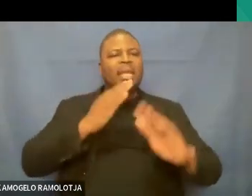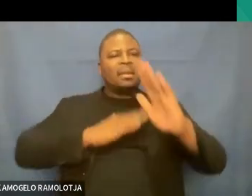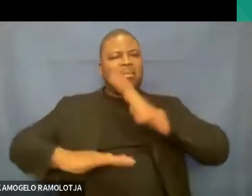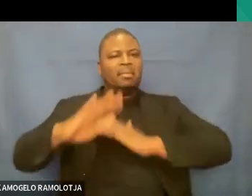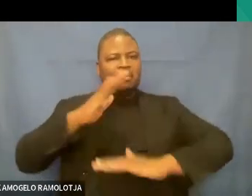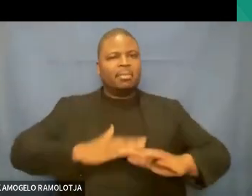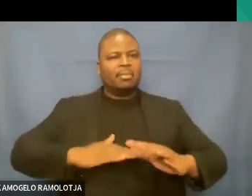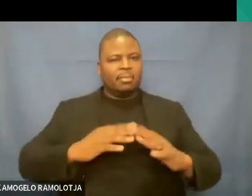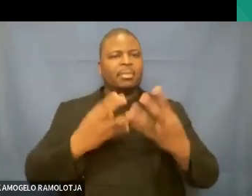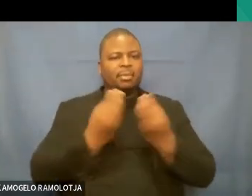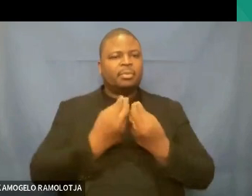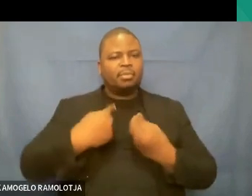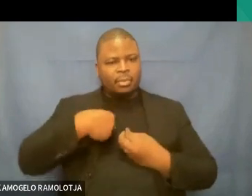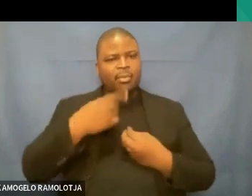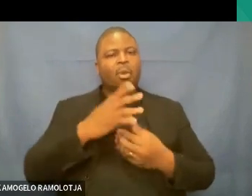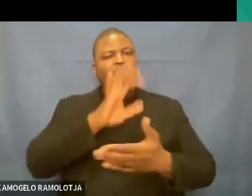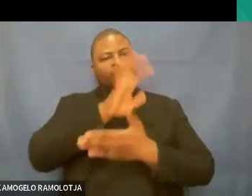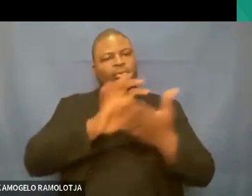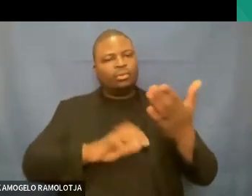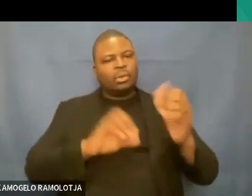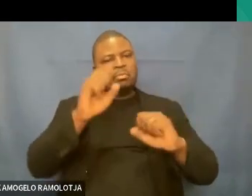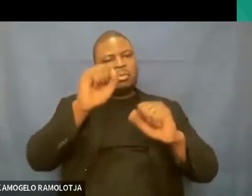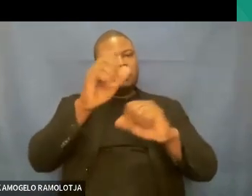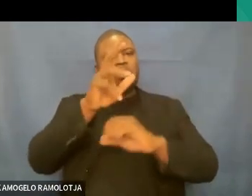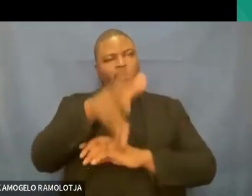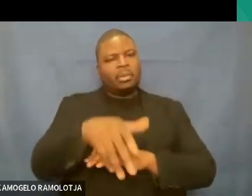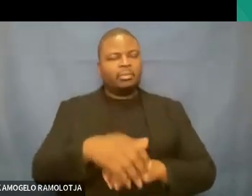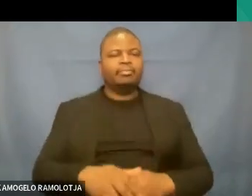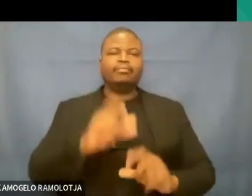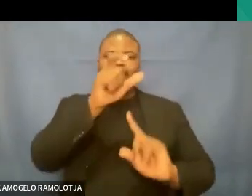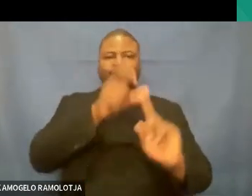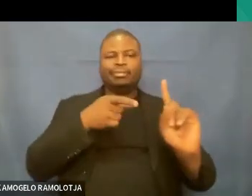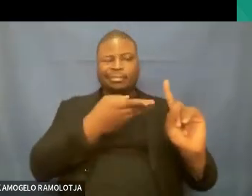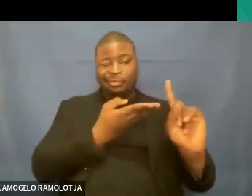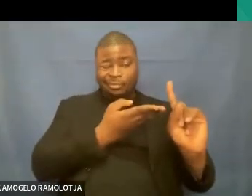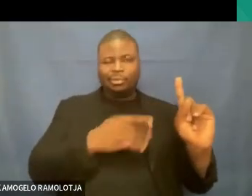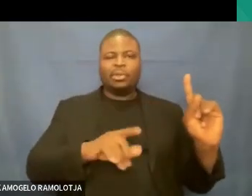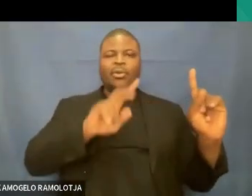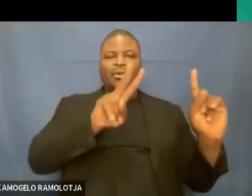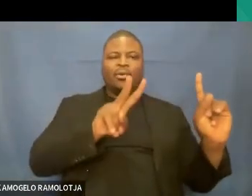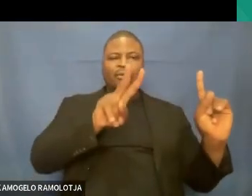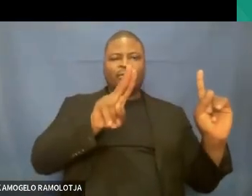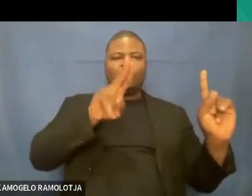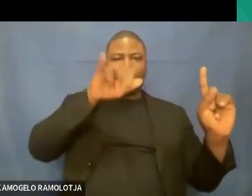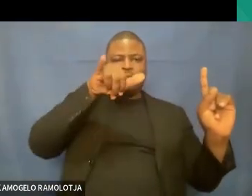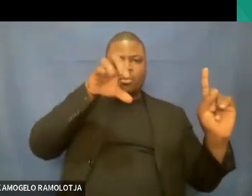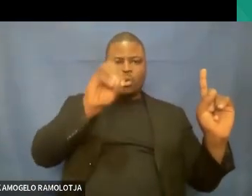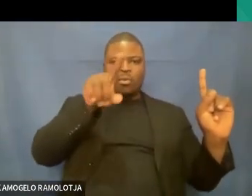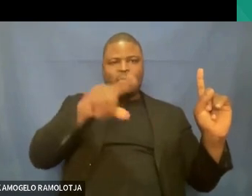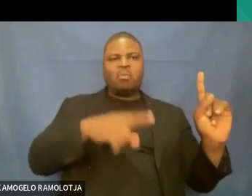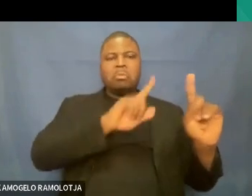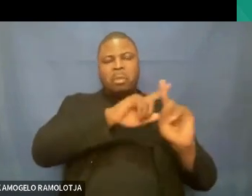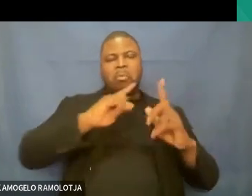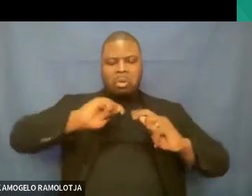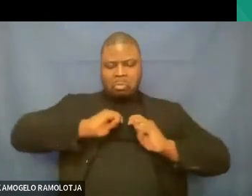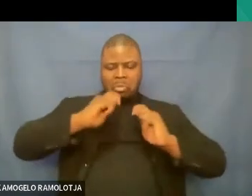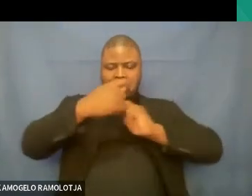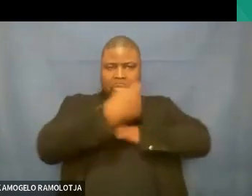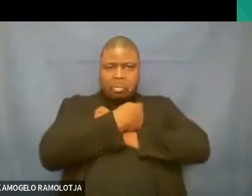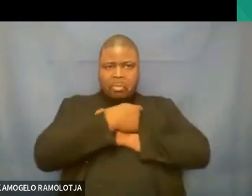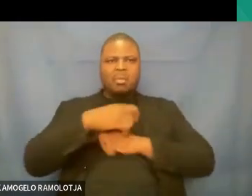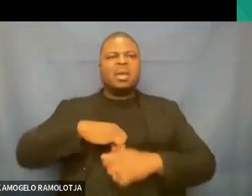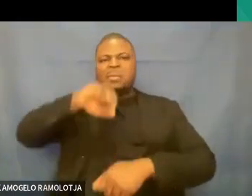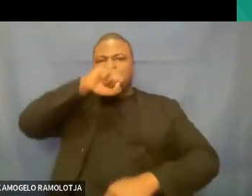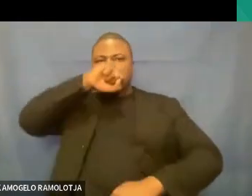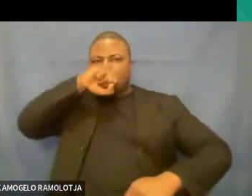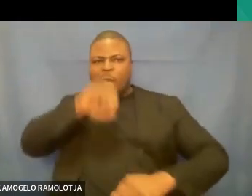read a story for you. So Vuyo is 15. He's a transgender boy who loves science and always sat in the front